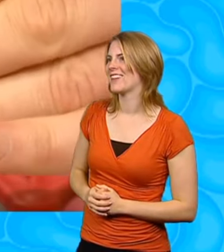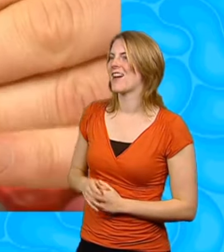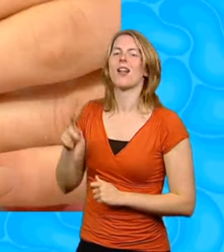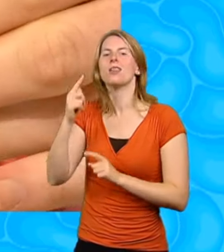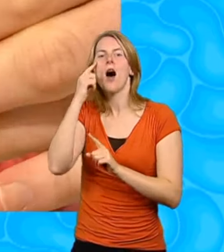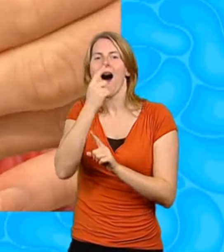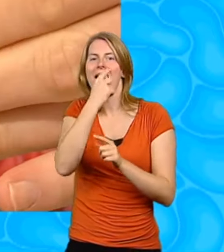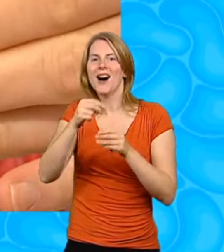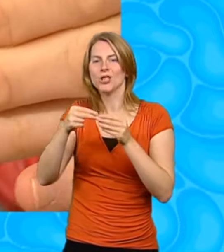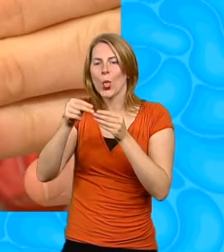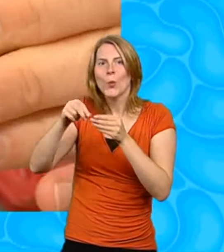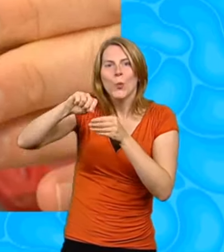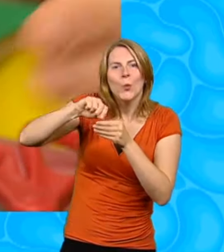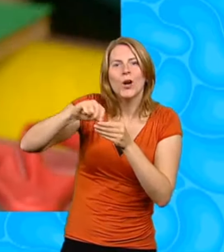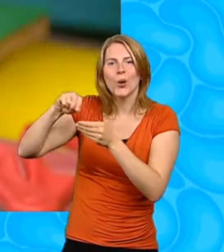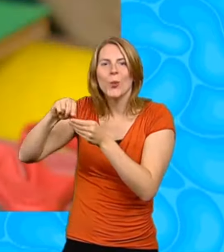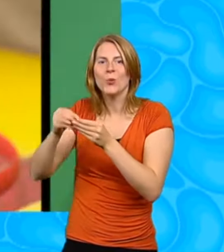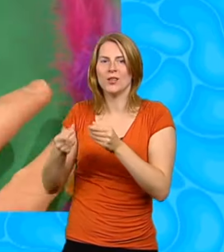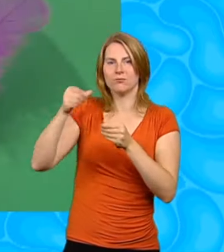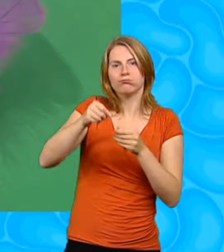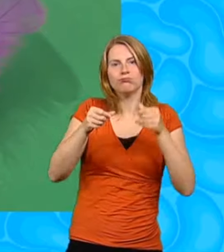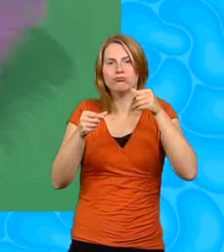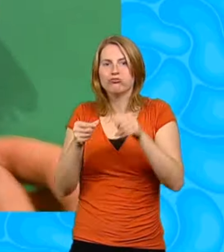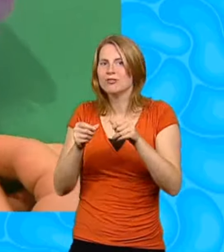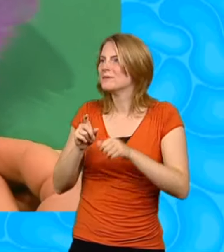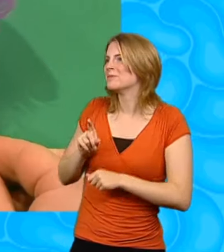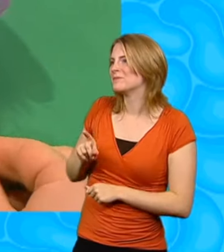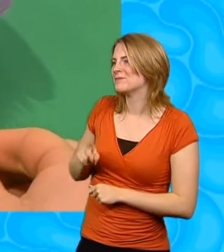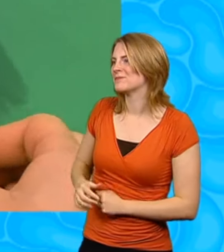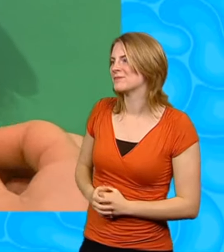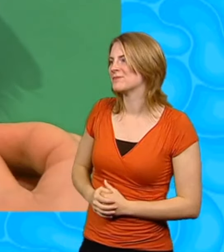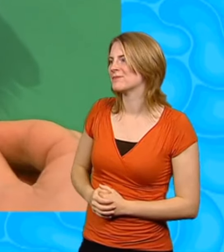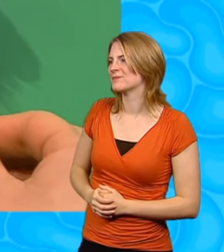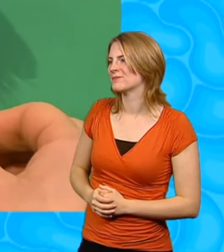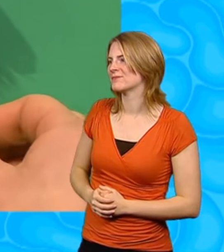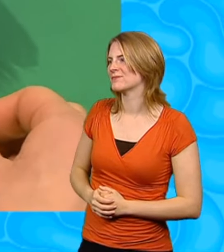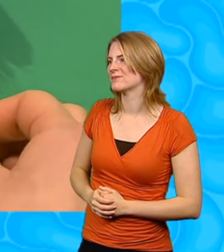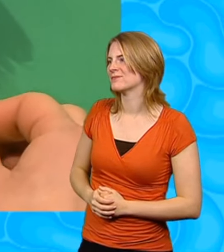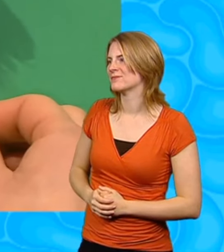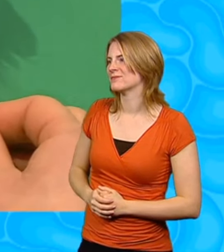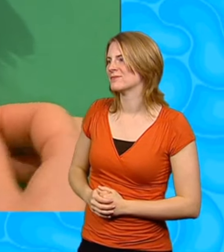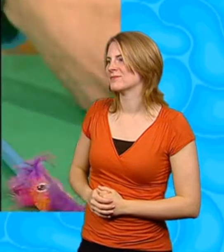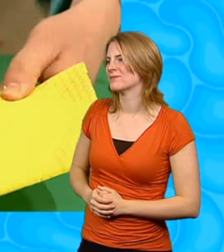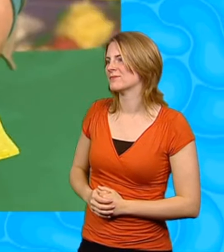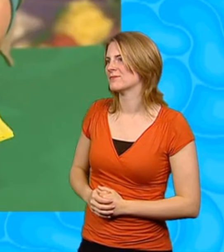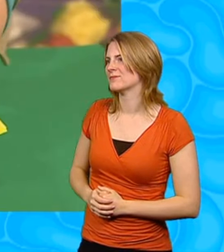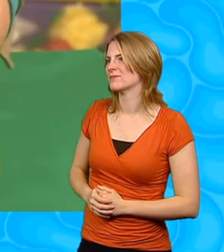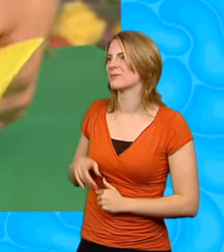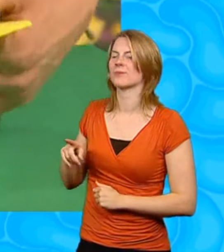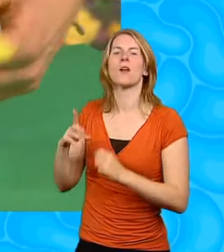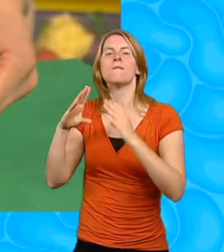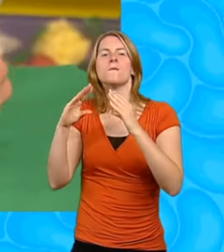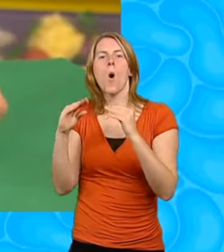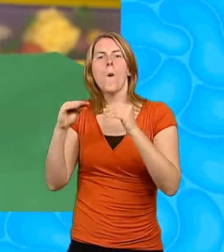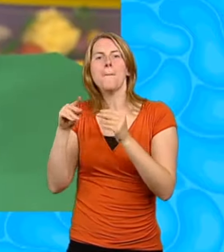Now it's time to glue on the googly eyes. Stick them onto the pipe cleaner and then